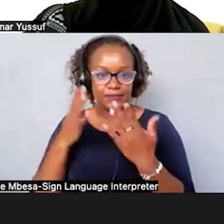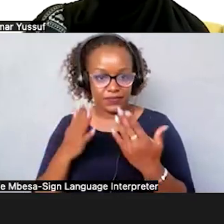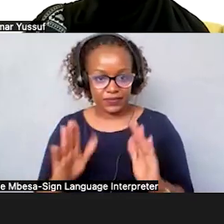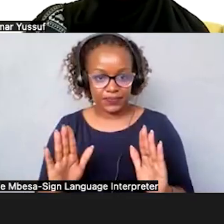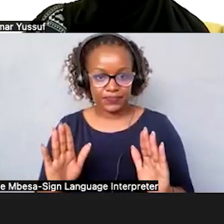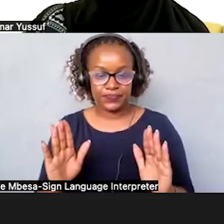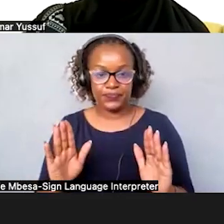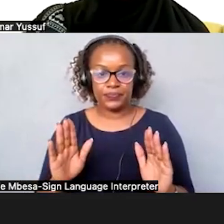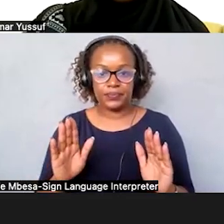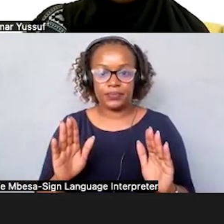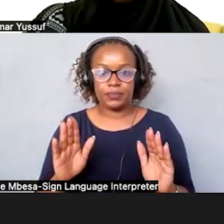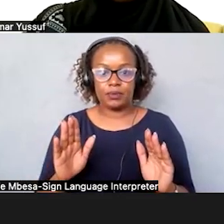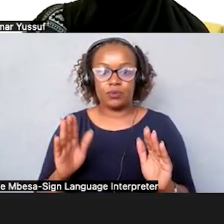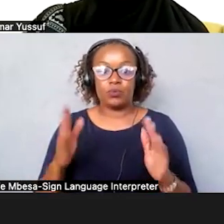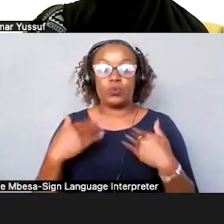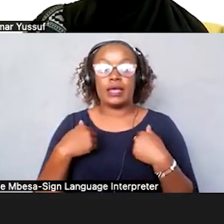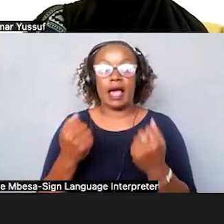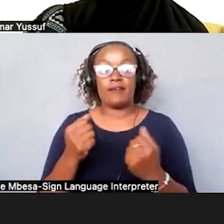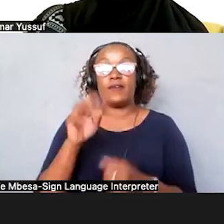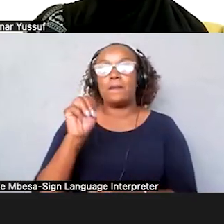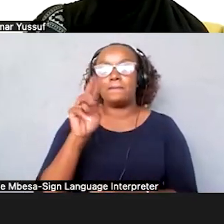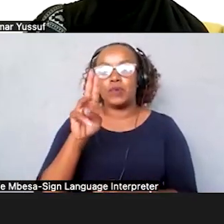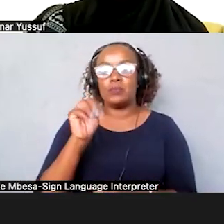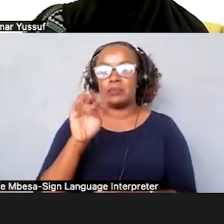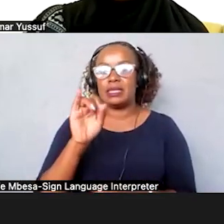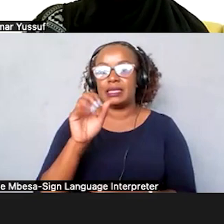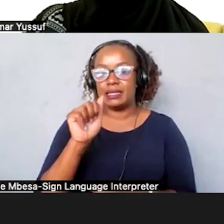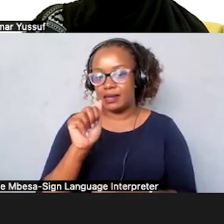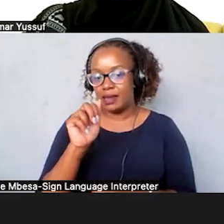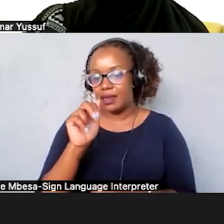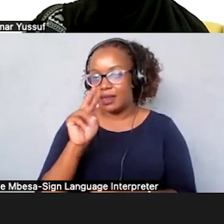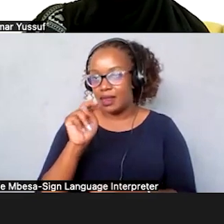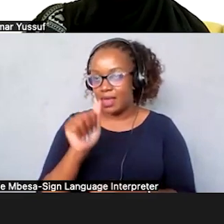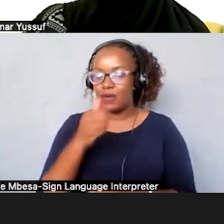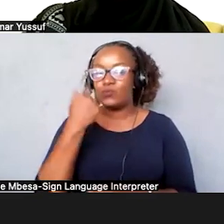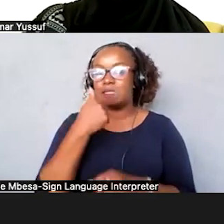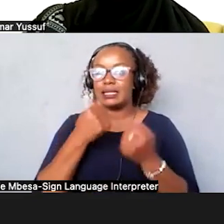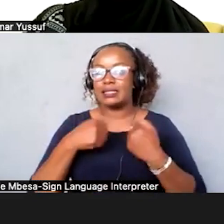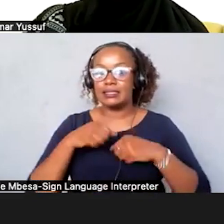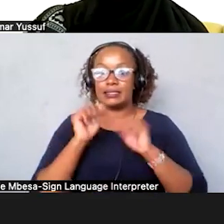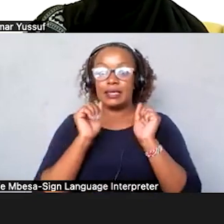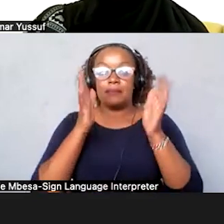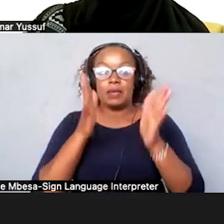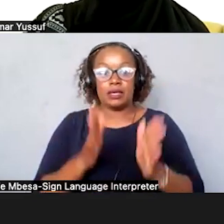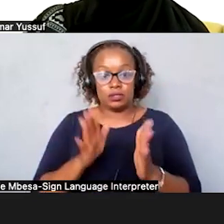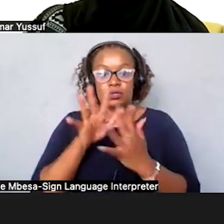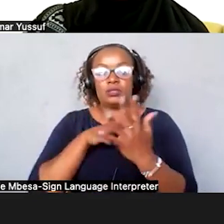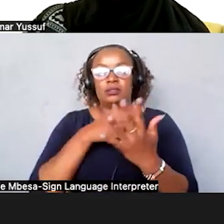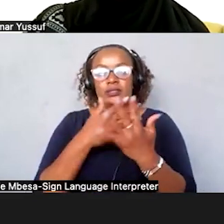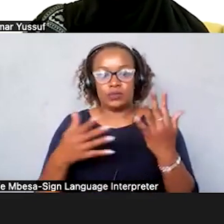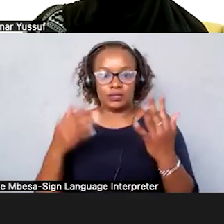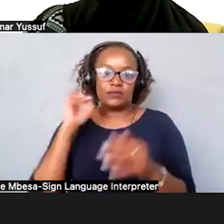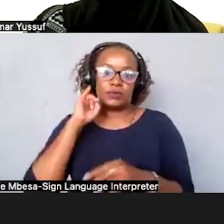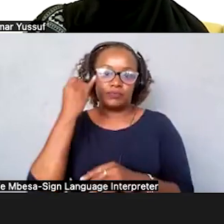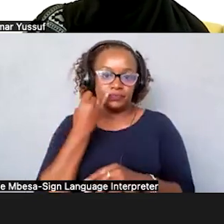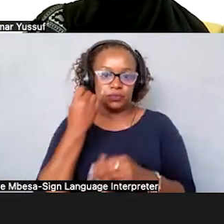That is Mumina, who is the chairperson of the network from Isiolo County. And then we have our Able Rumana